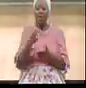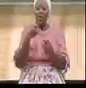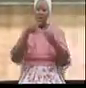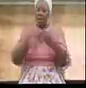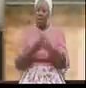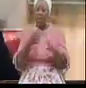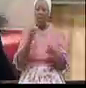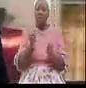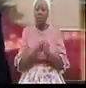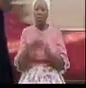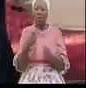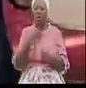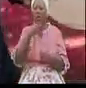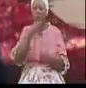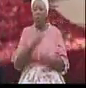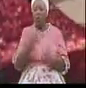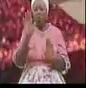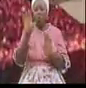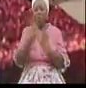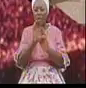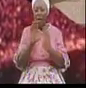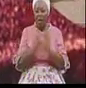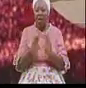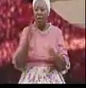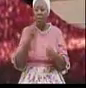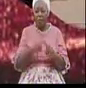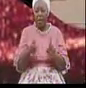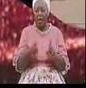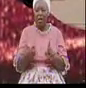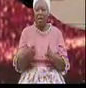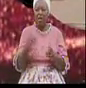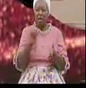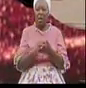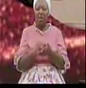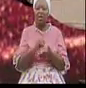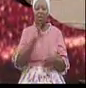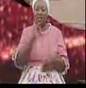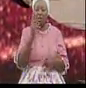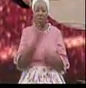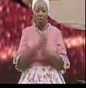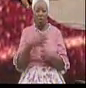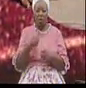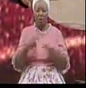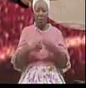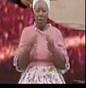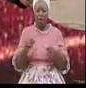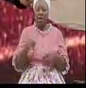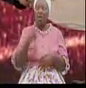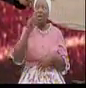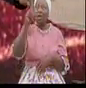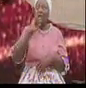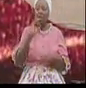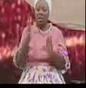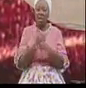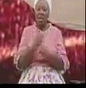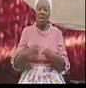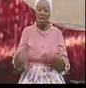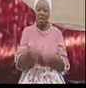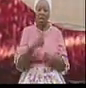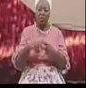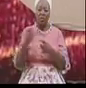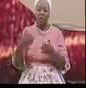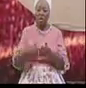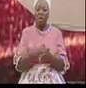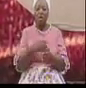the old covenant, but that's just the beginning. He's taking them to the new